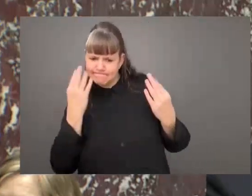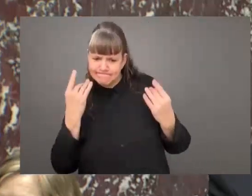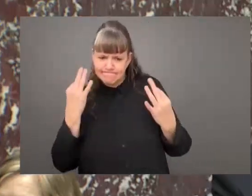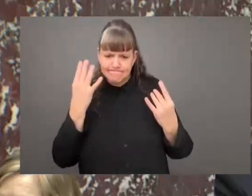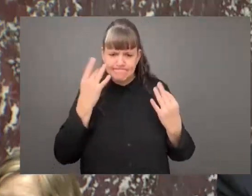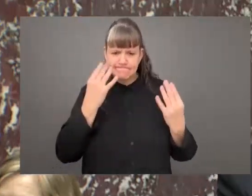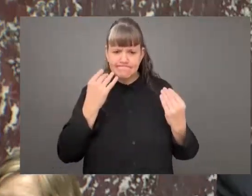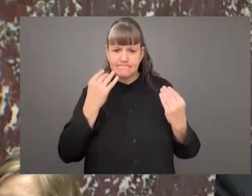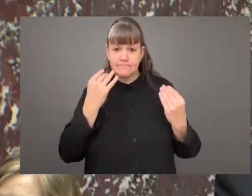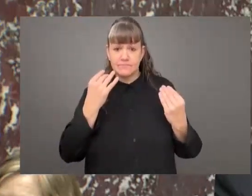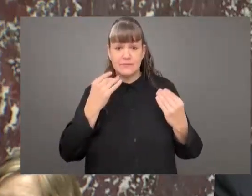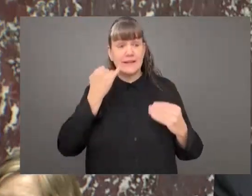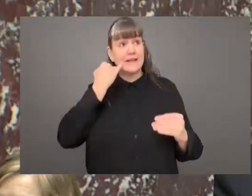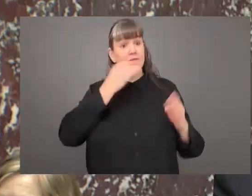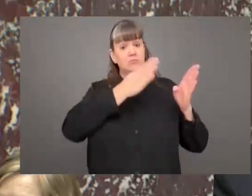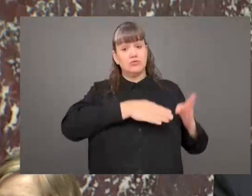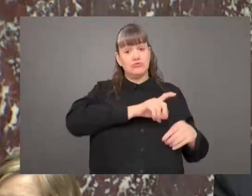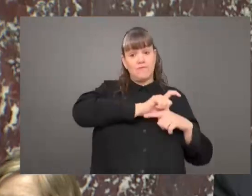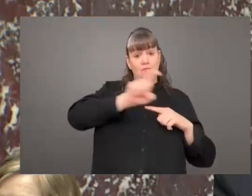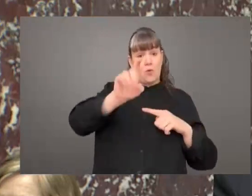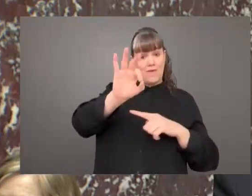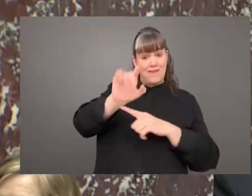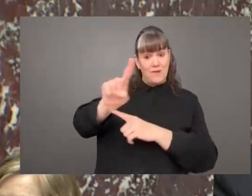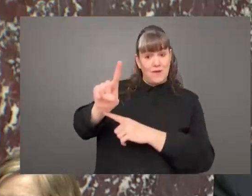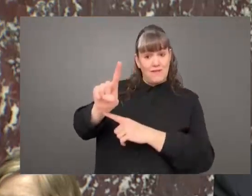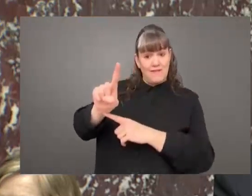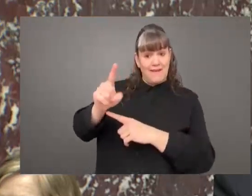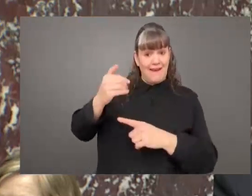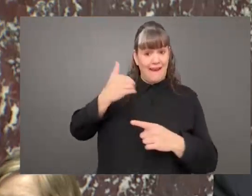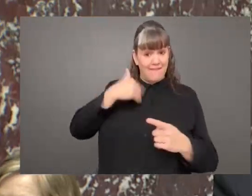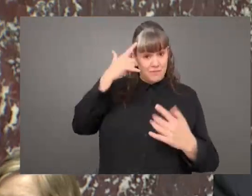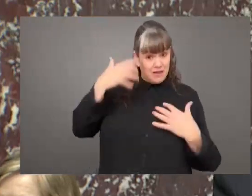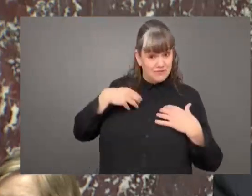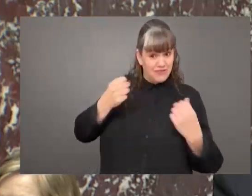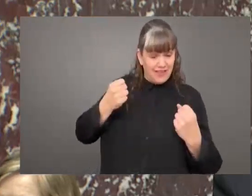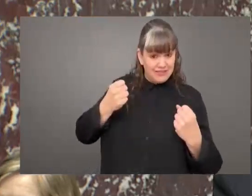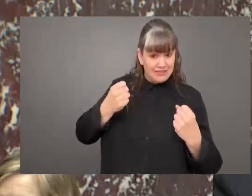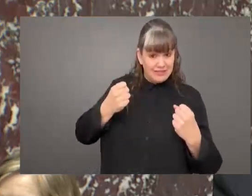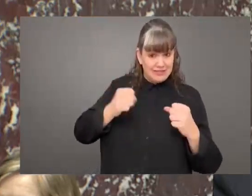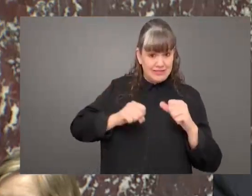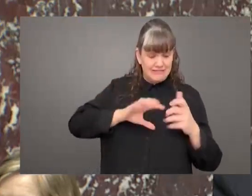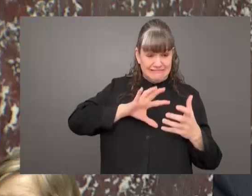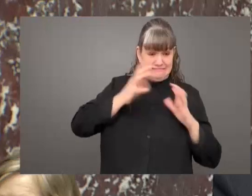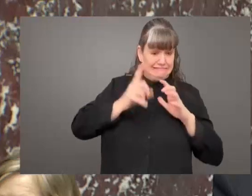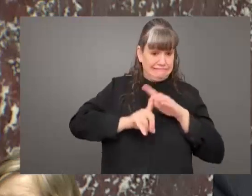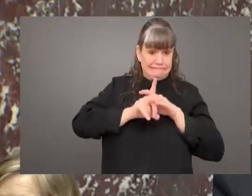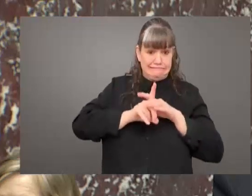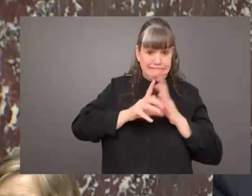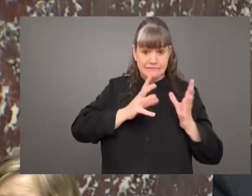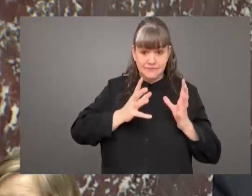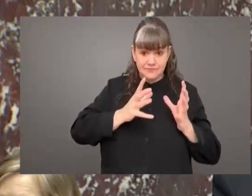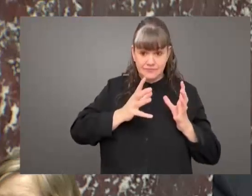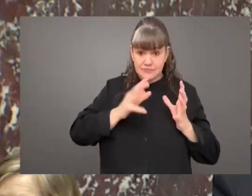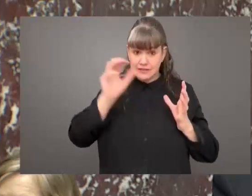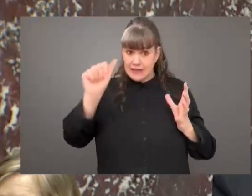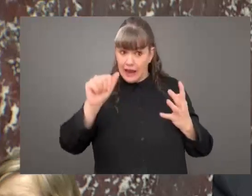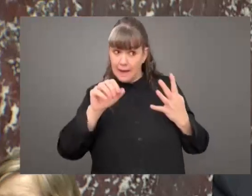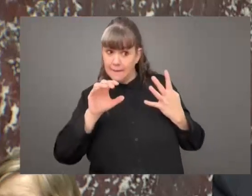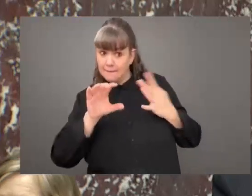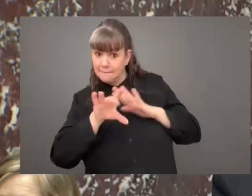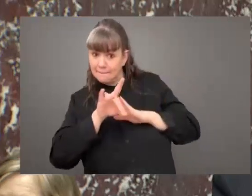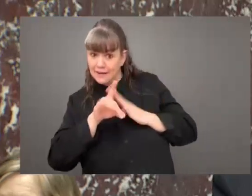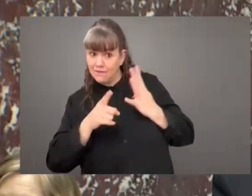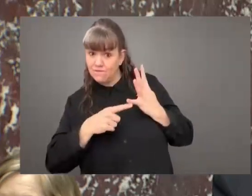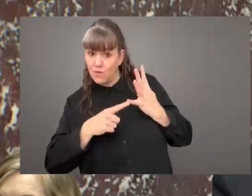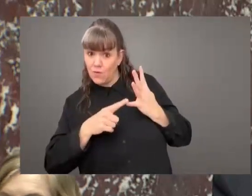mental health to be identified. That is something that currently is underway, and in the near future I expect